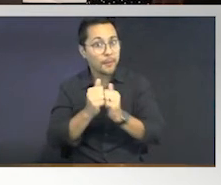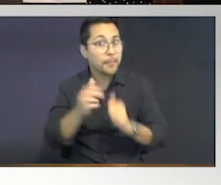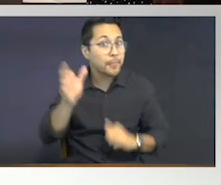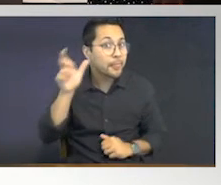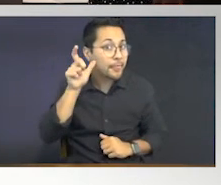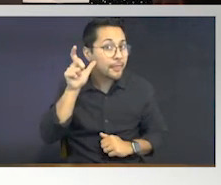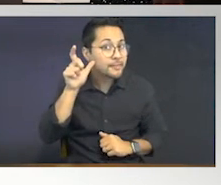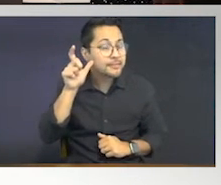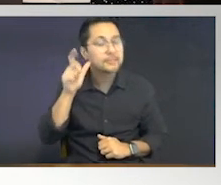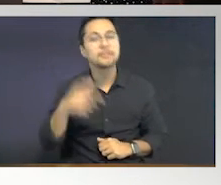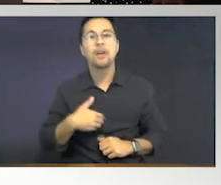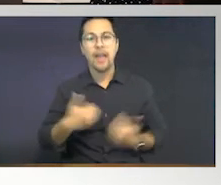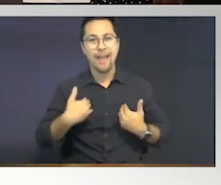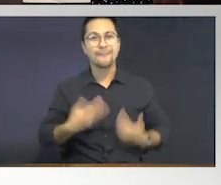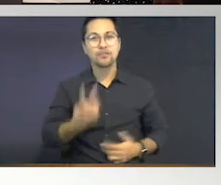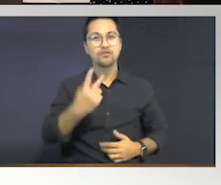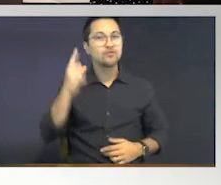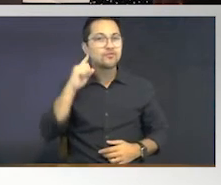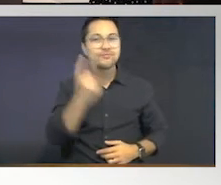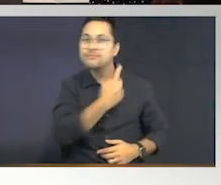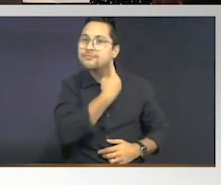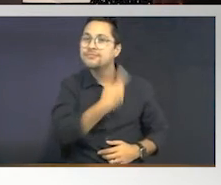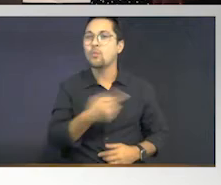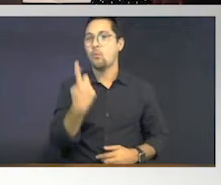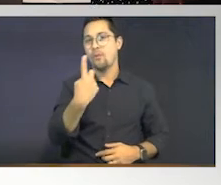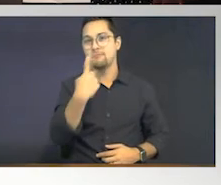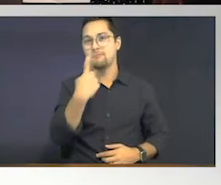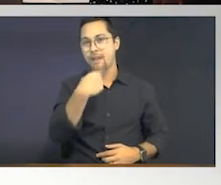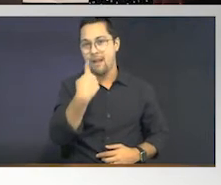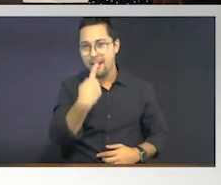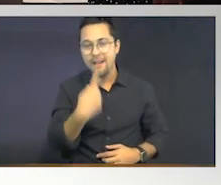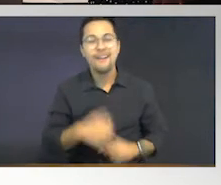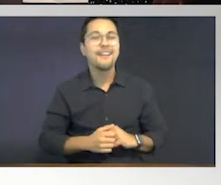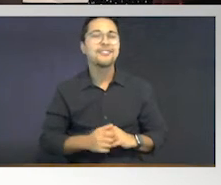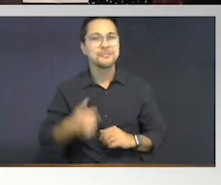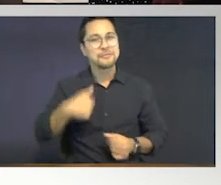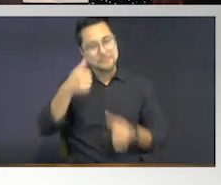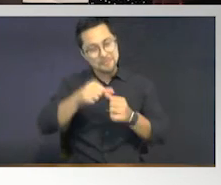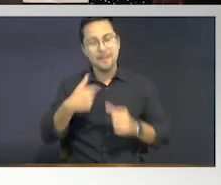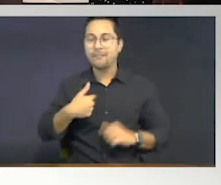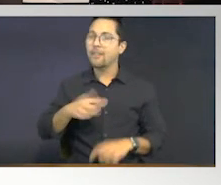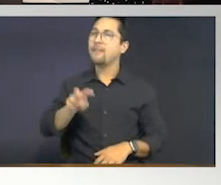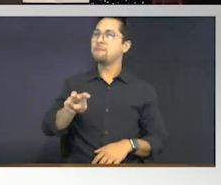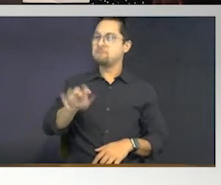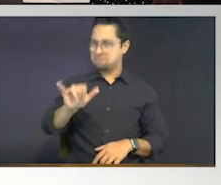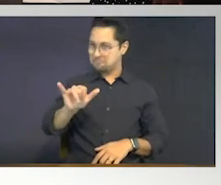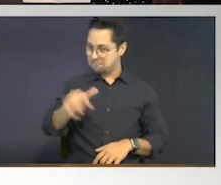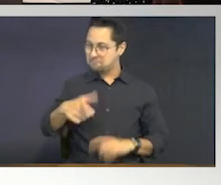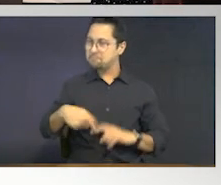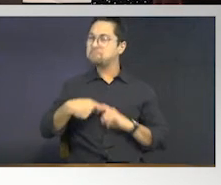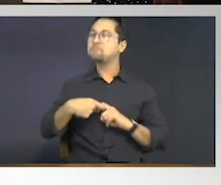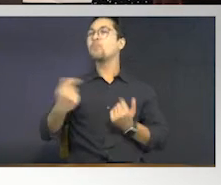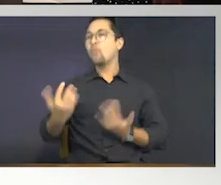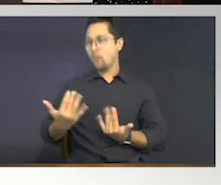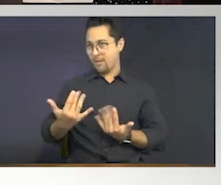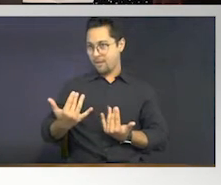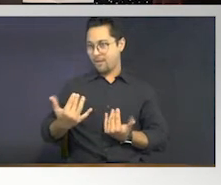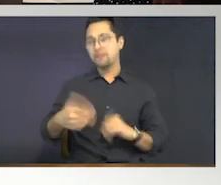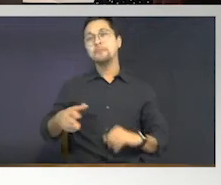have 2 ears, 1 mouth, right? So sometimes I have to remember to take a pause and listen.